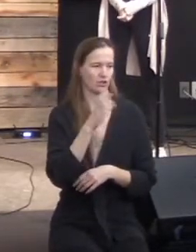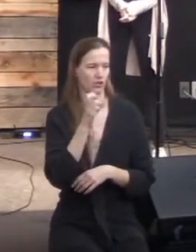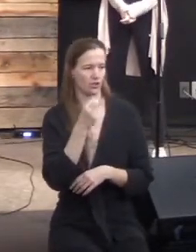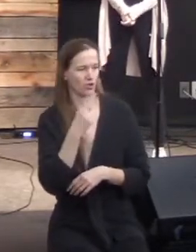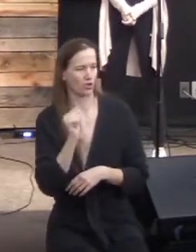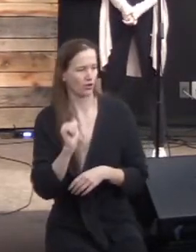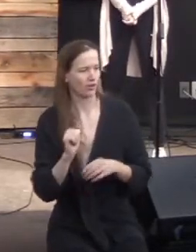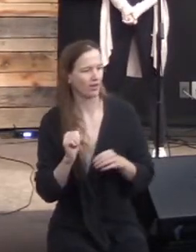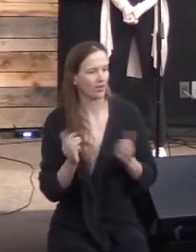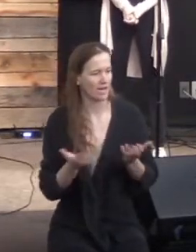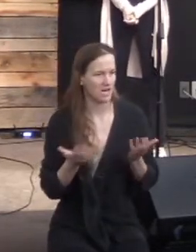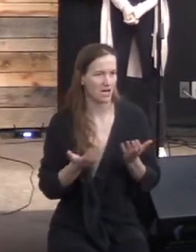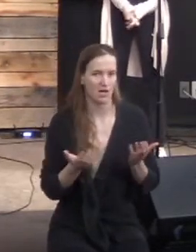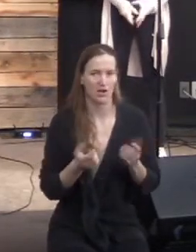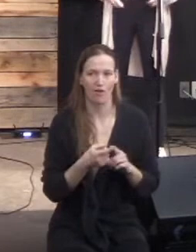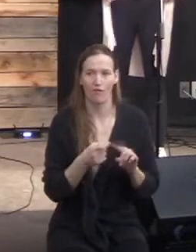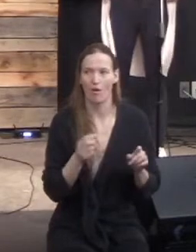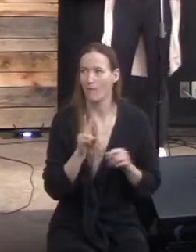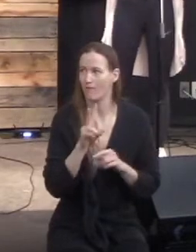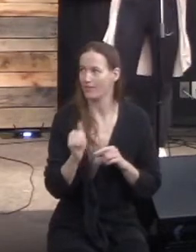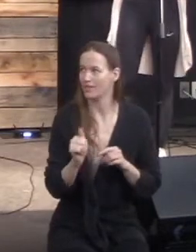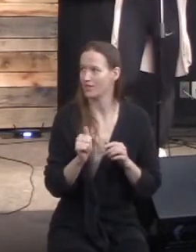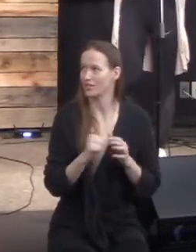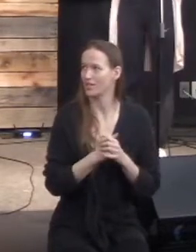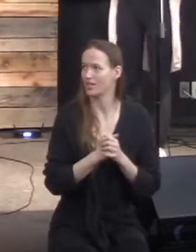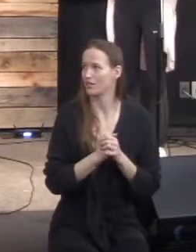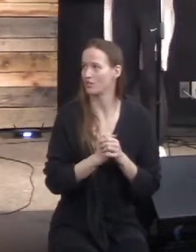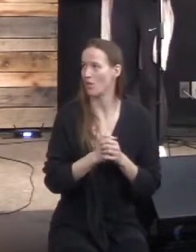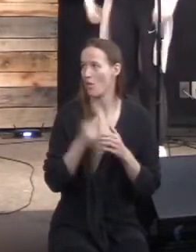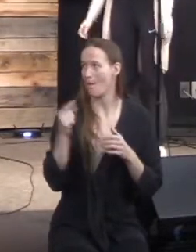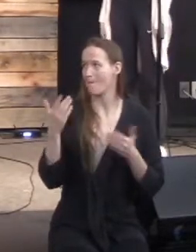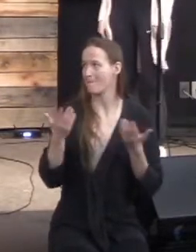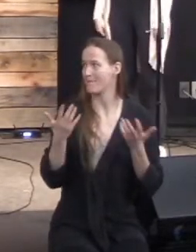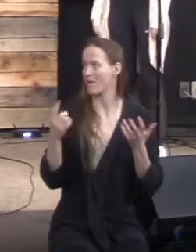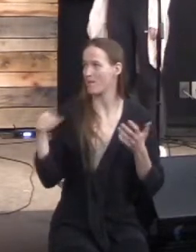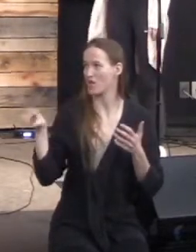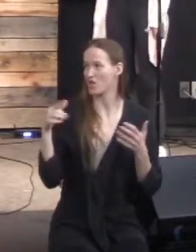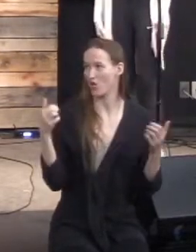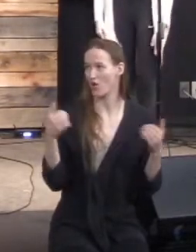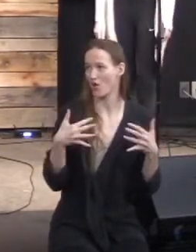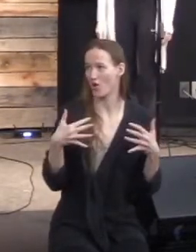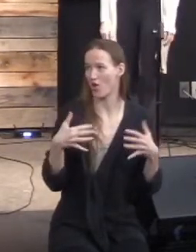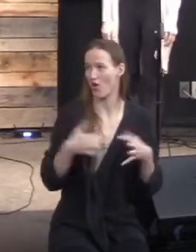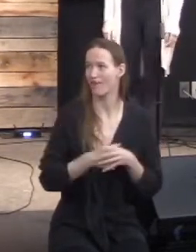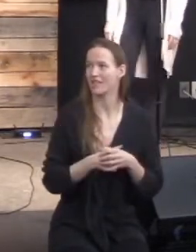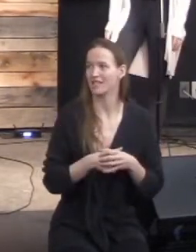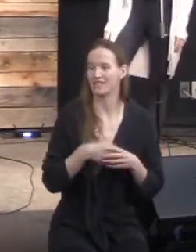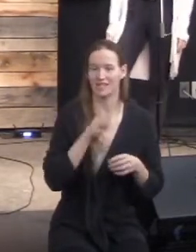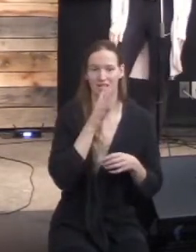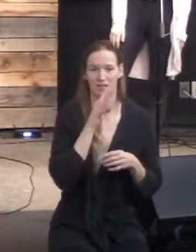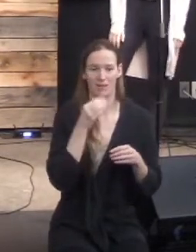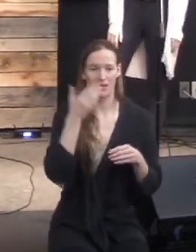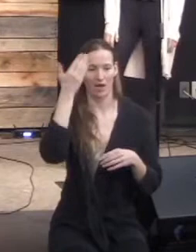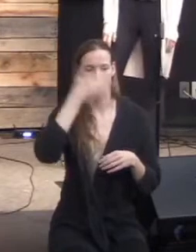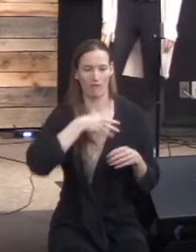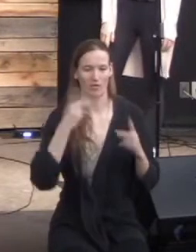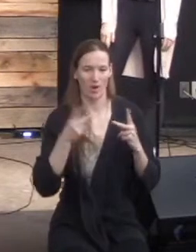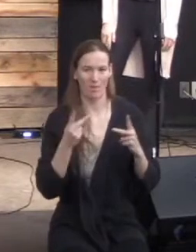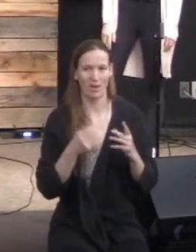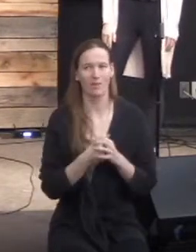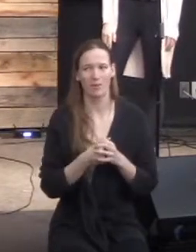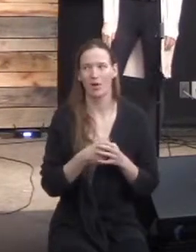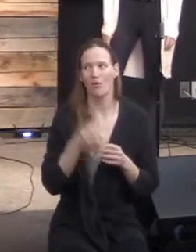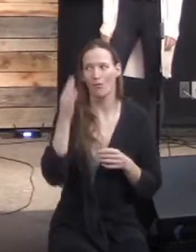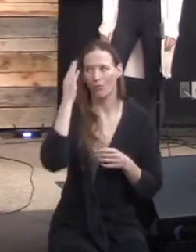we will hopefully work you in, Kathy, even though you might get a little nervous, as your husband said, and get in front of the group. We hear you can